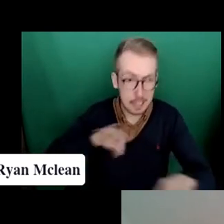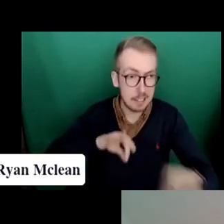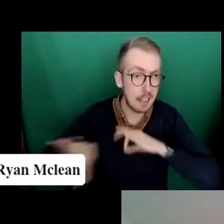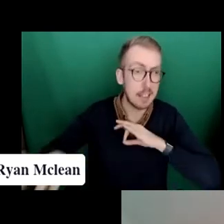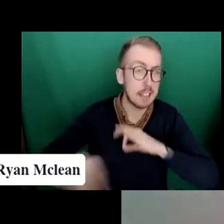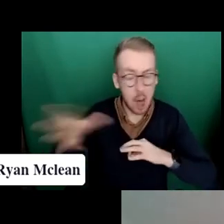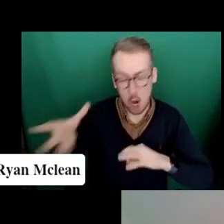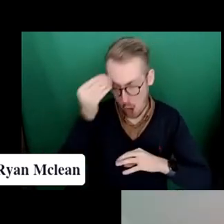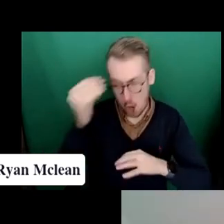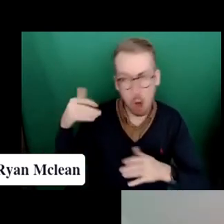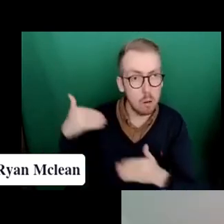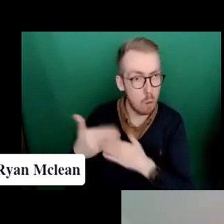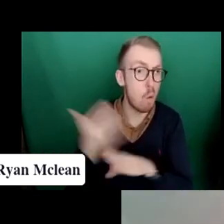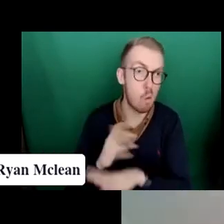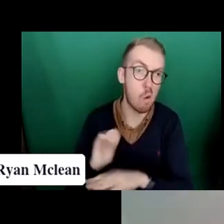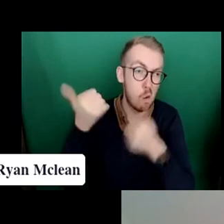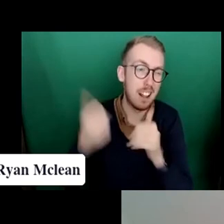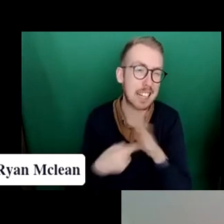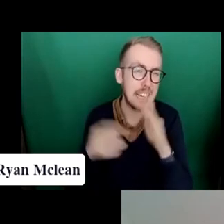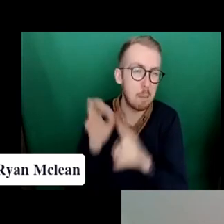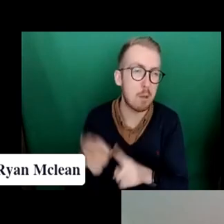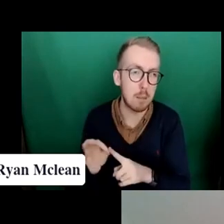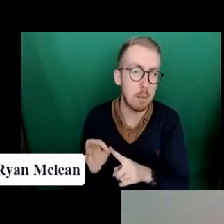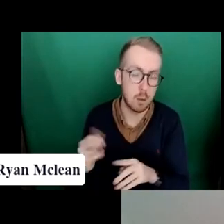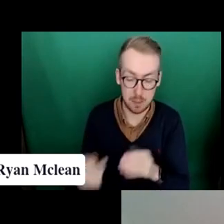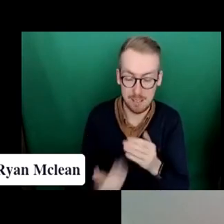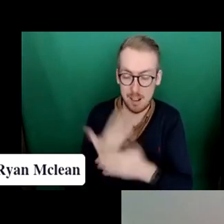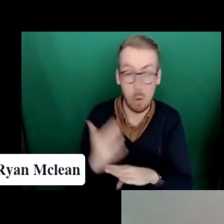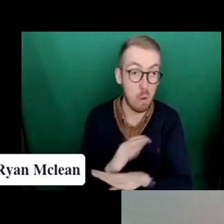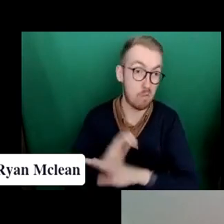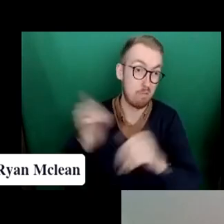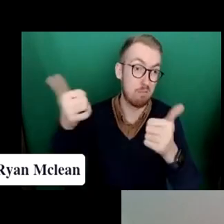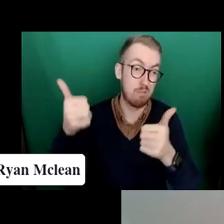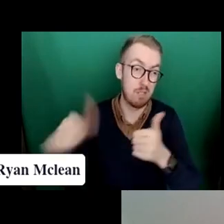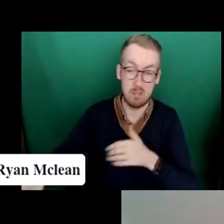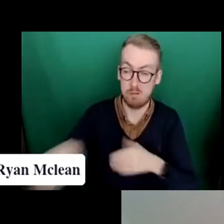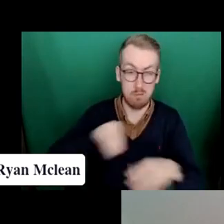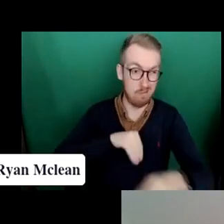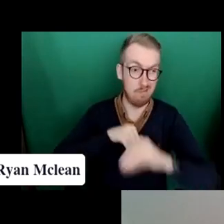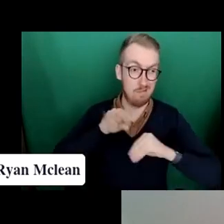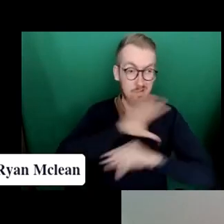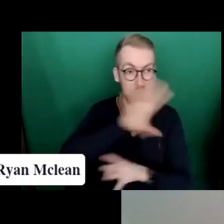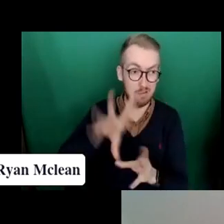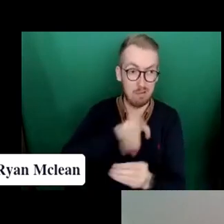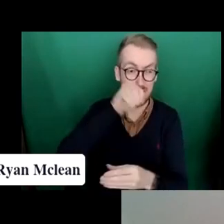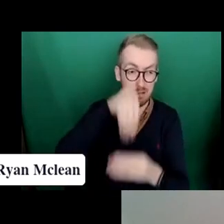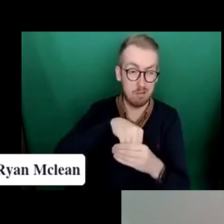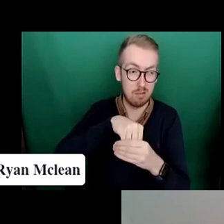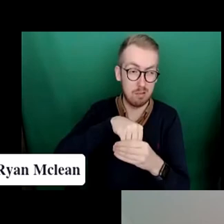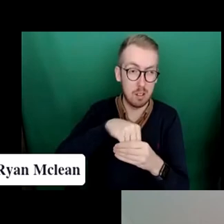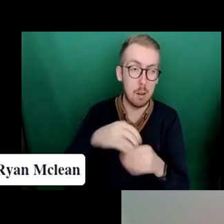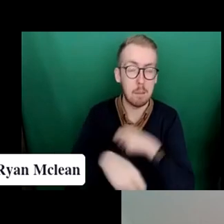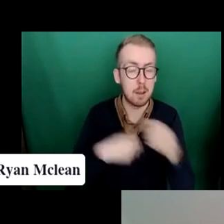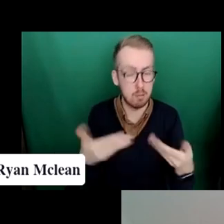you know, all of the kind of key principles that we've developed and we know work really well, we're applying that to a kind of park-wide